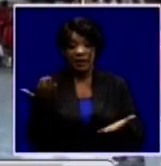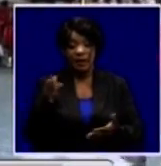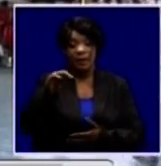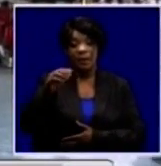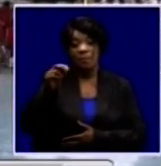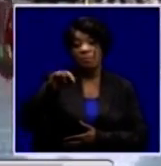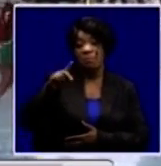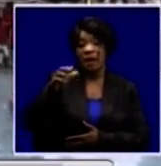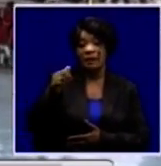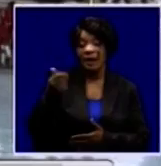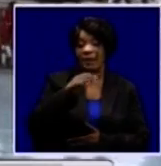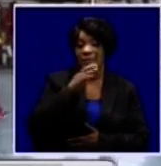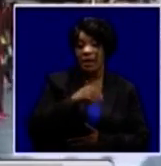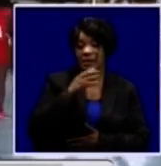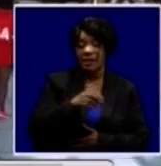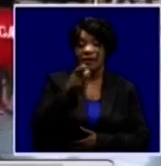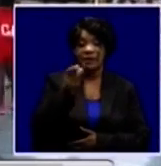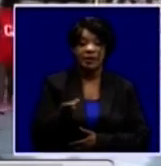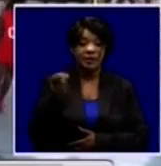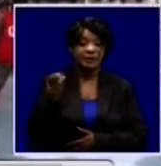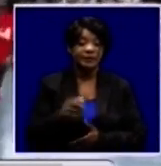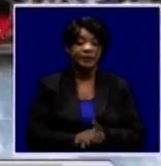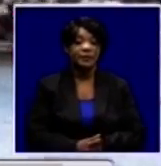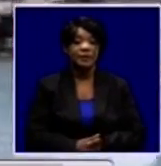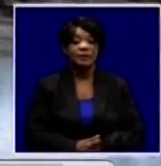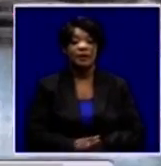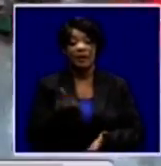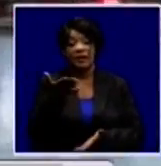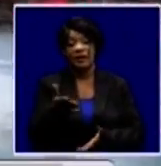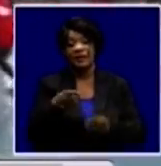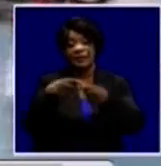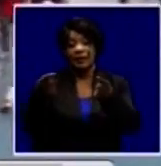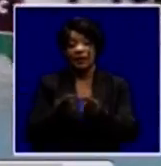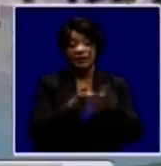Madalas, men's and individuals ZAF teams categories.